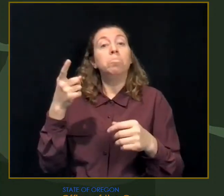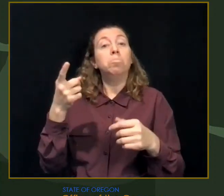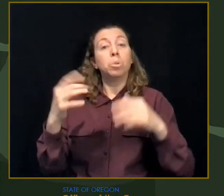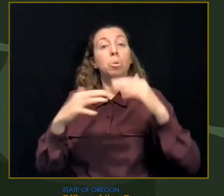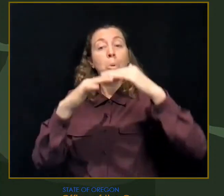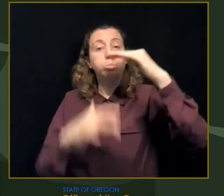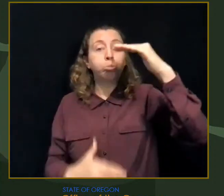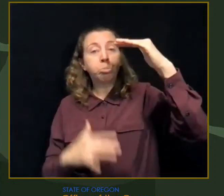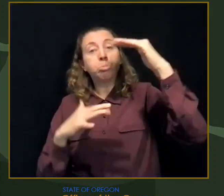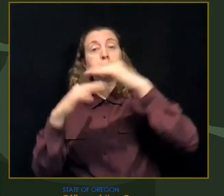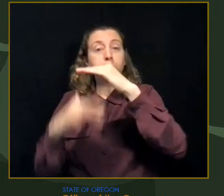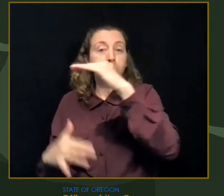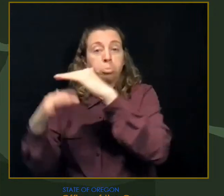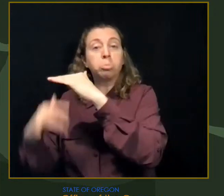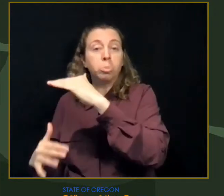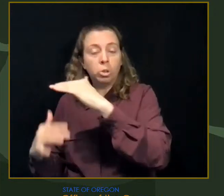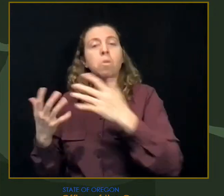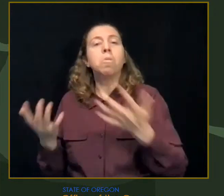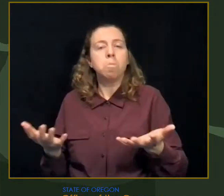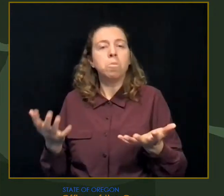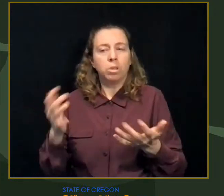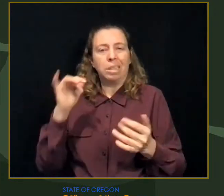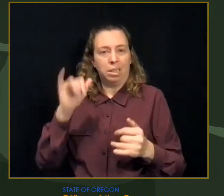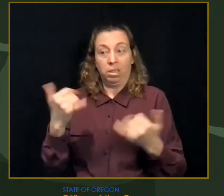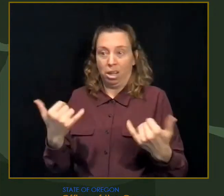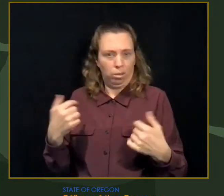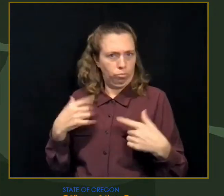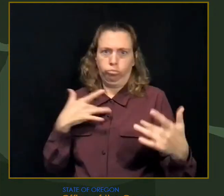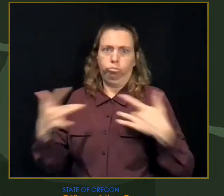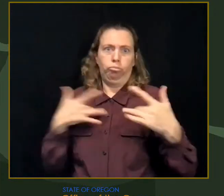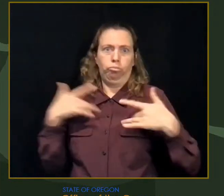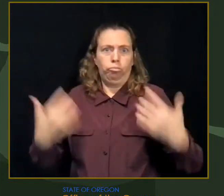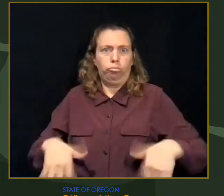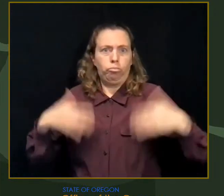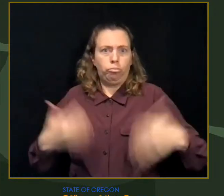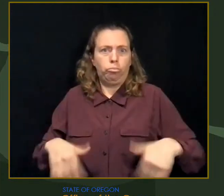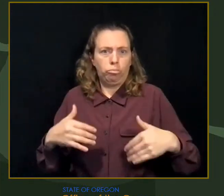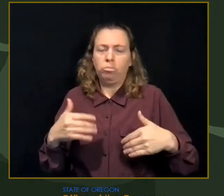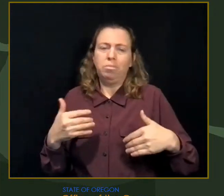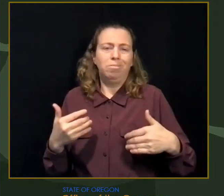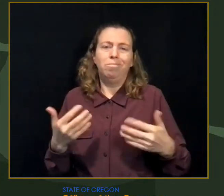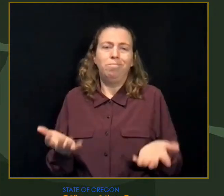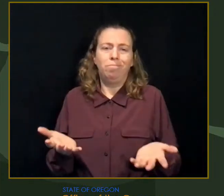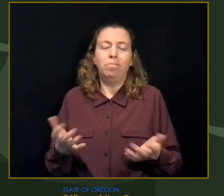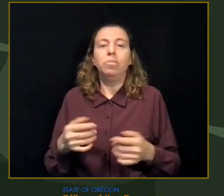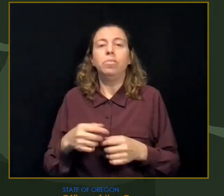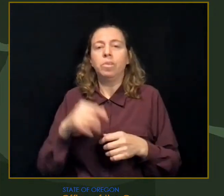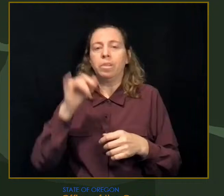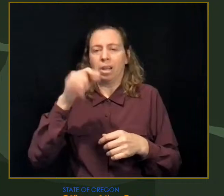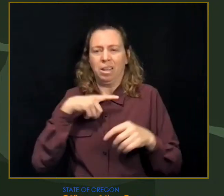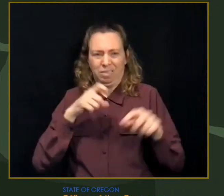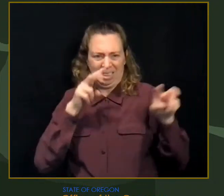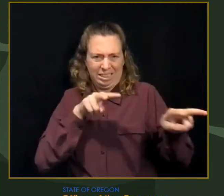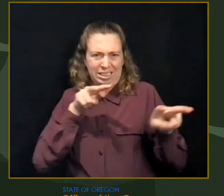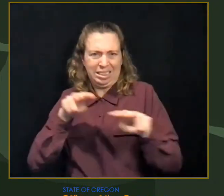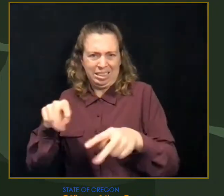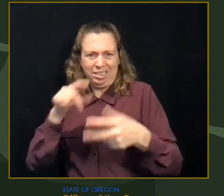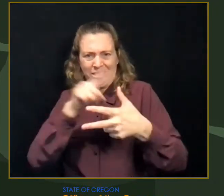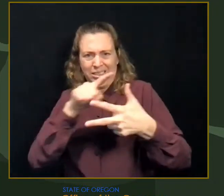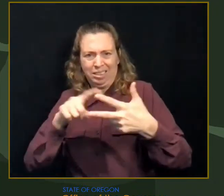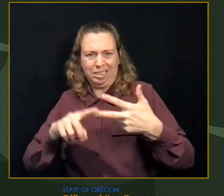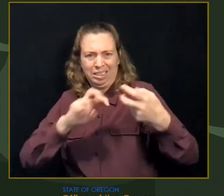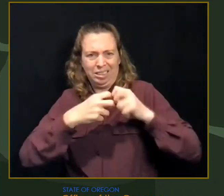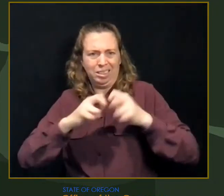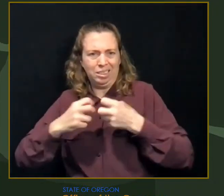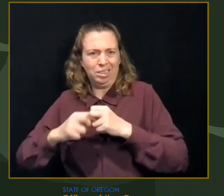And once we address these three issues, I fully expect that the economy can reopen.